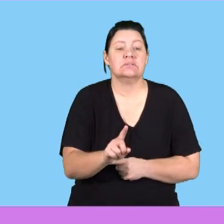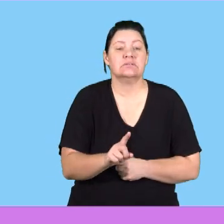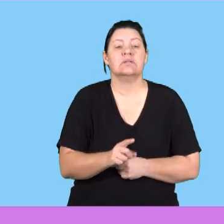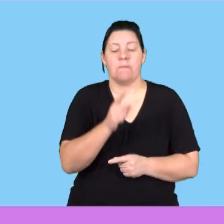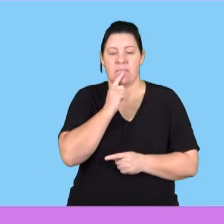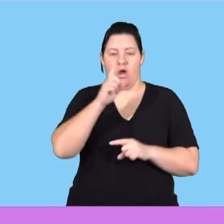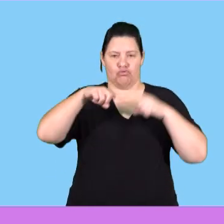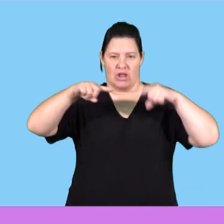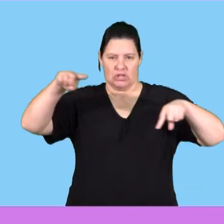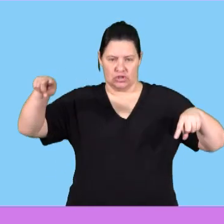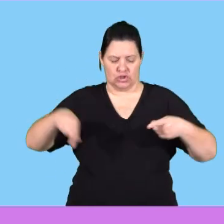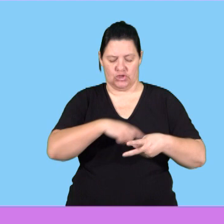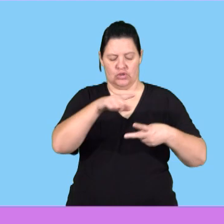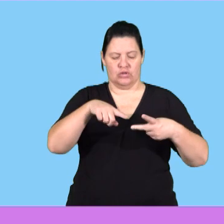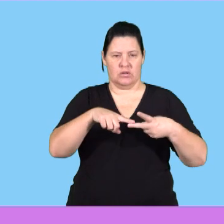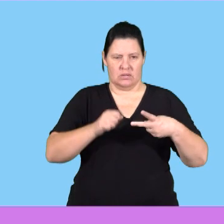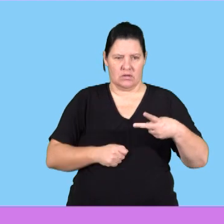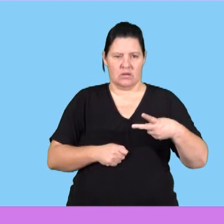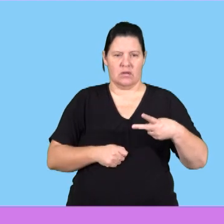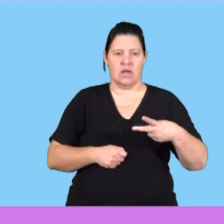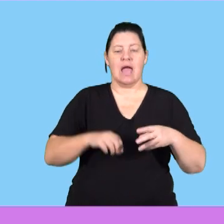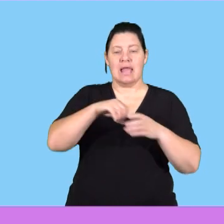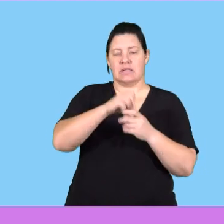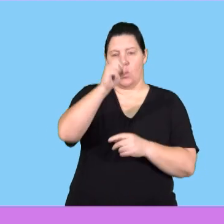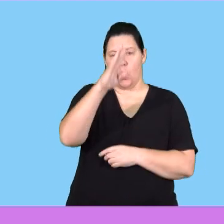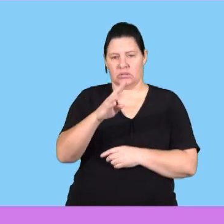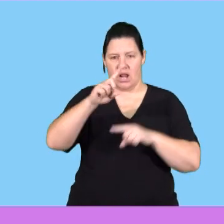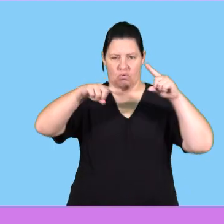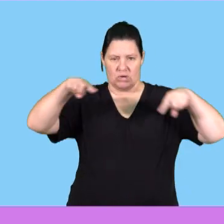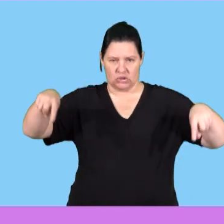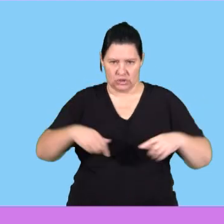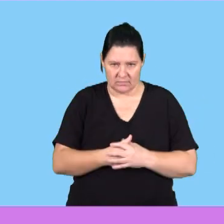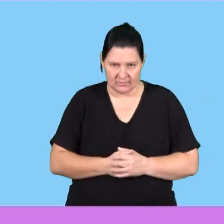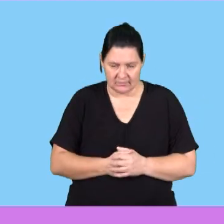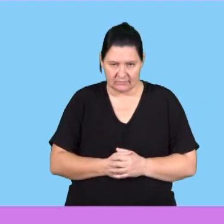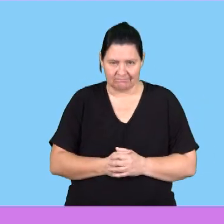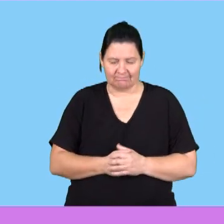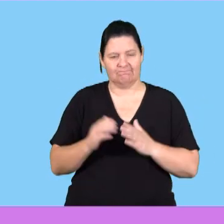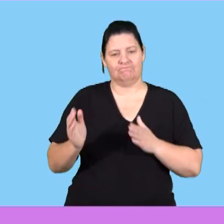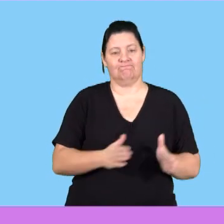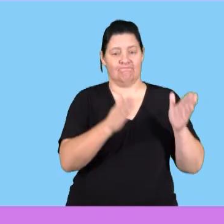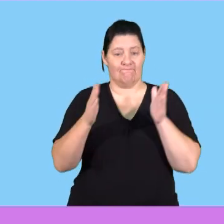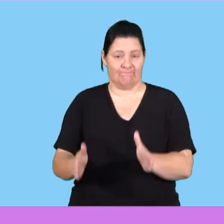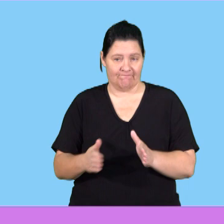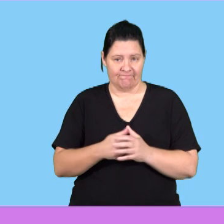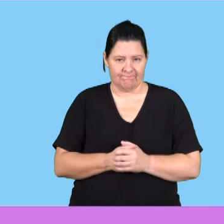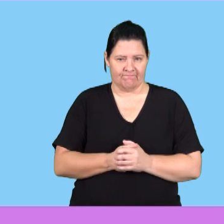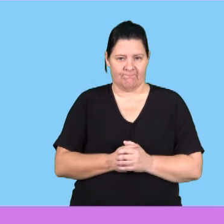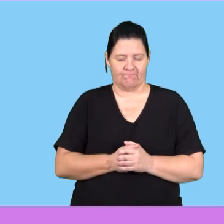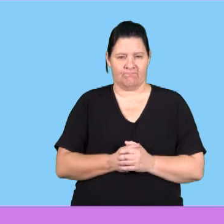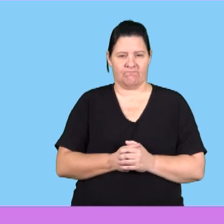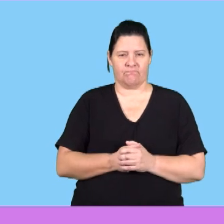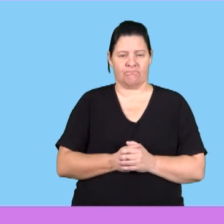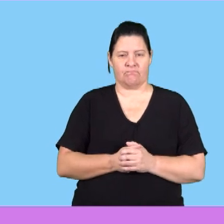today is our range as well as our interquartile range. Okay, so let's move on.